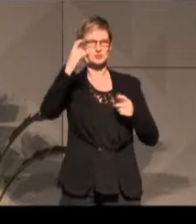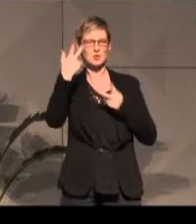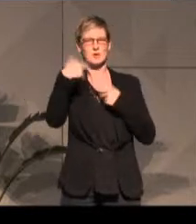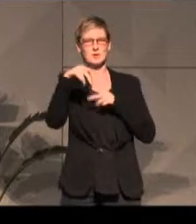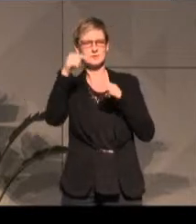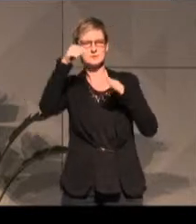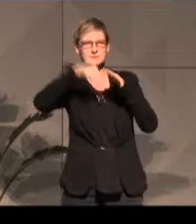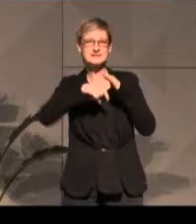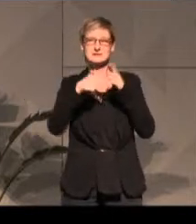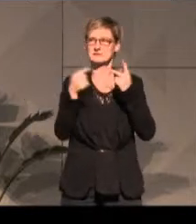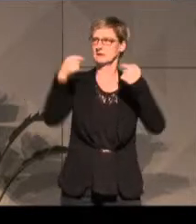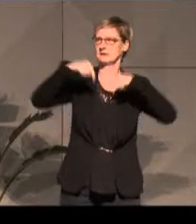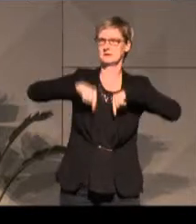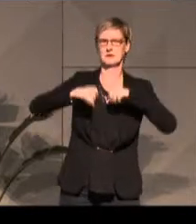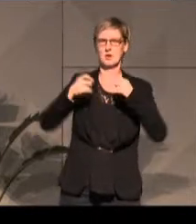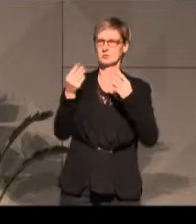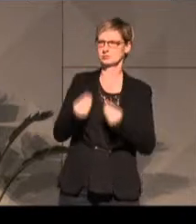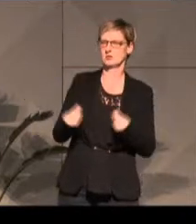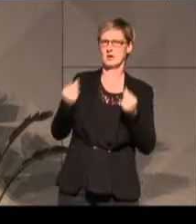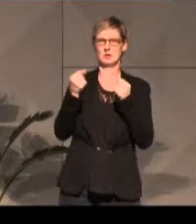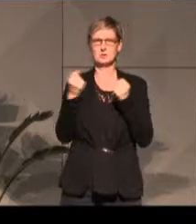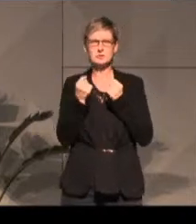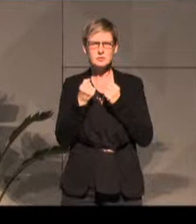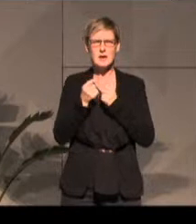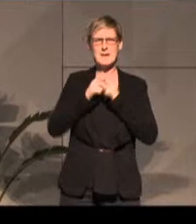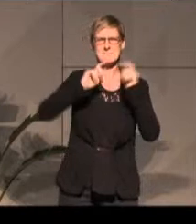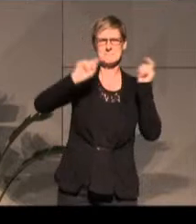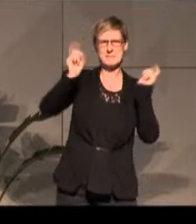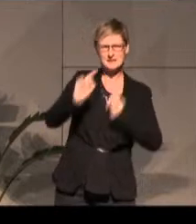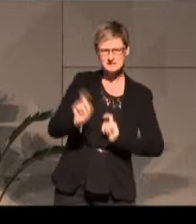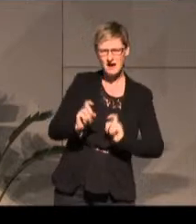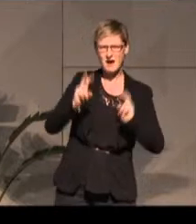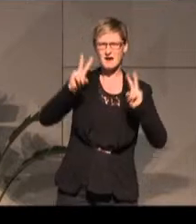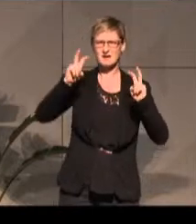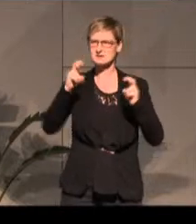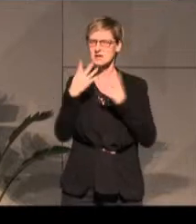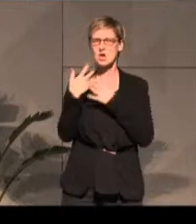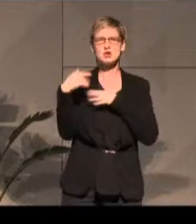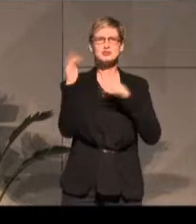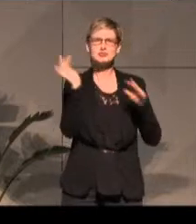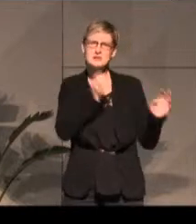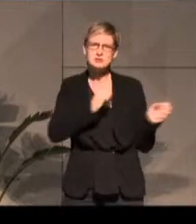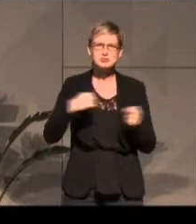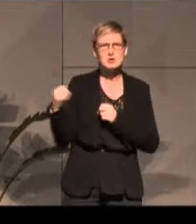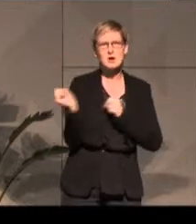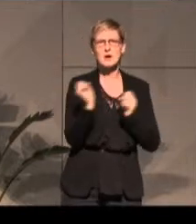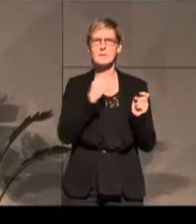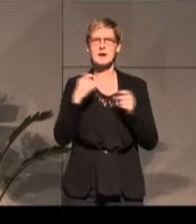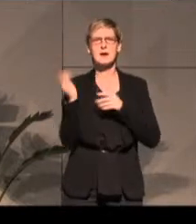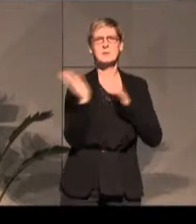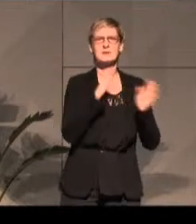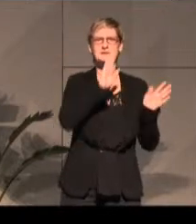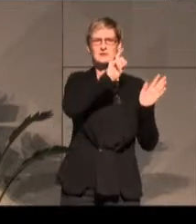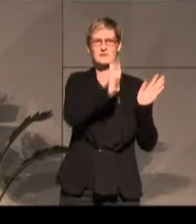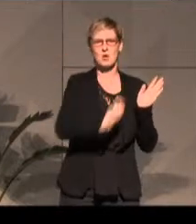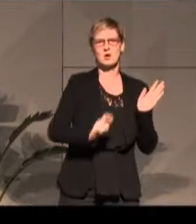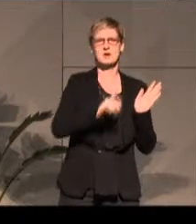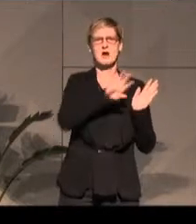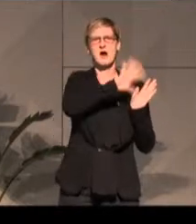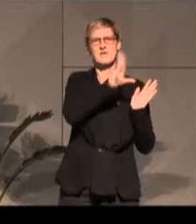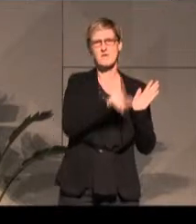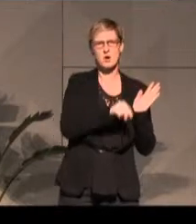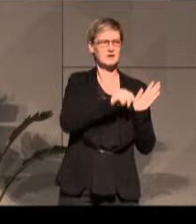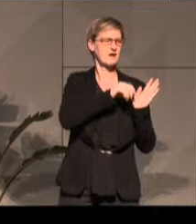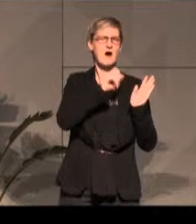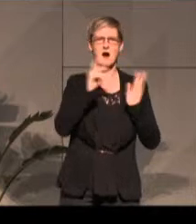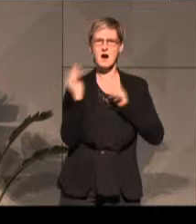can come down into our latitudes from the Arctic, and we will get blizzards in wintertime that will come down to Florida. And this